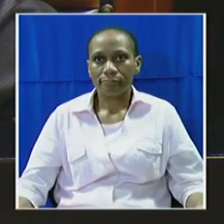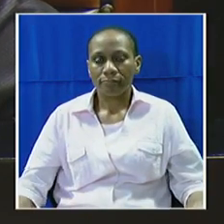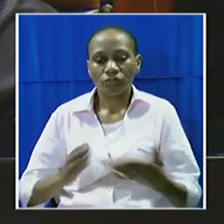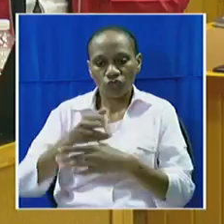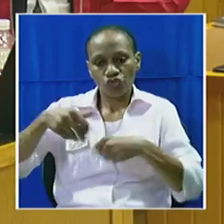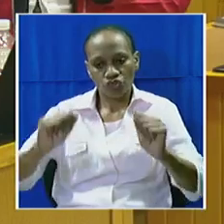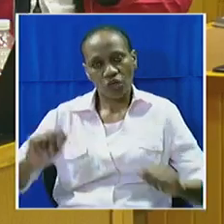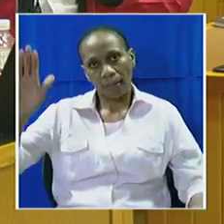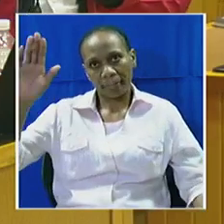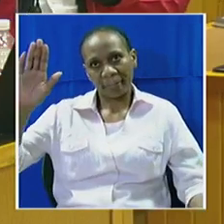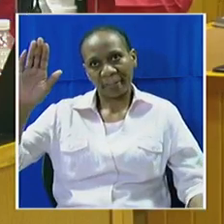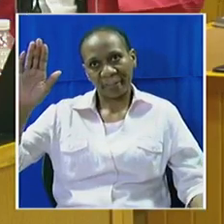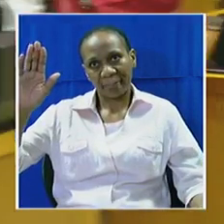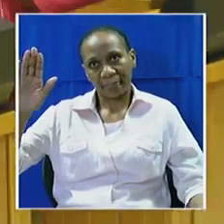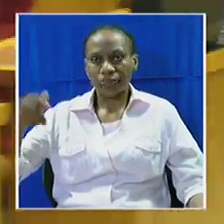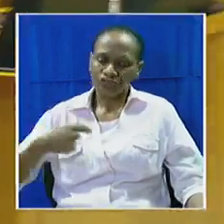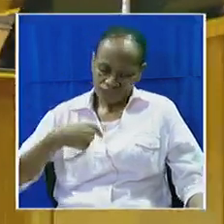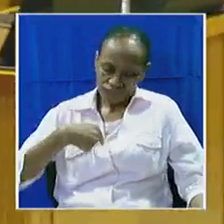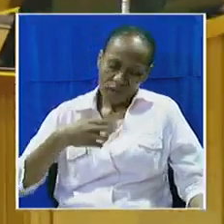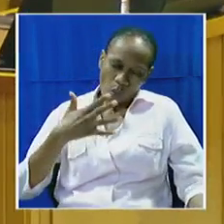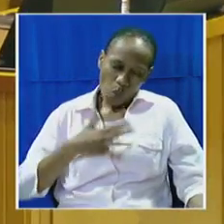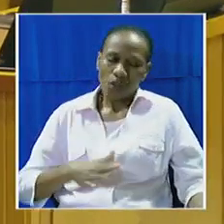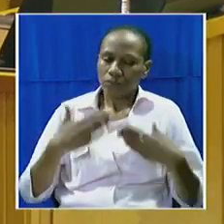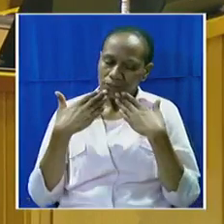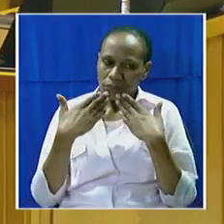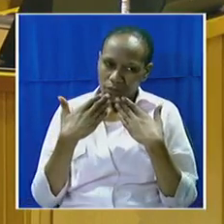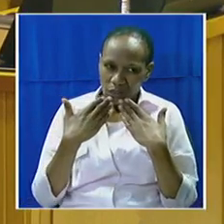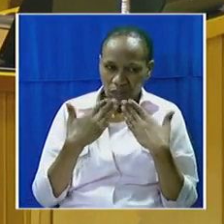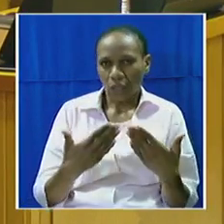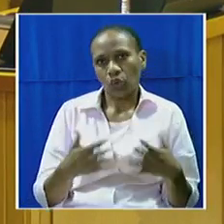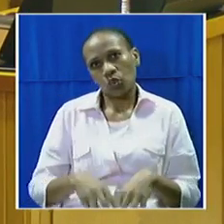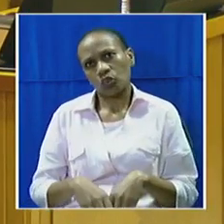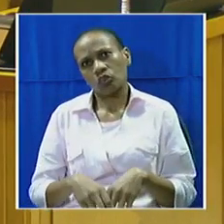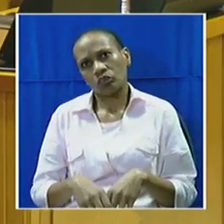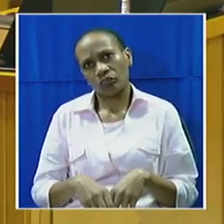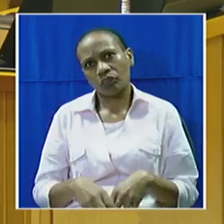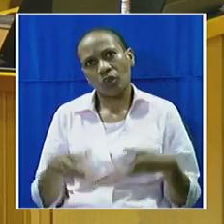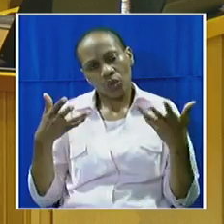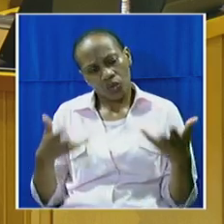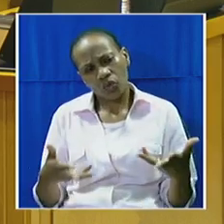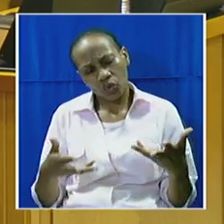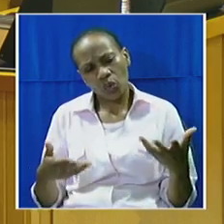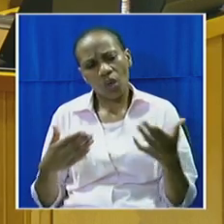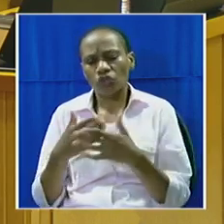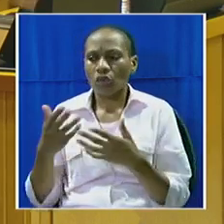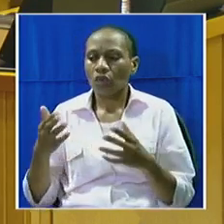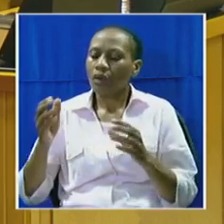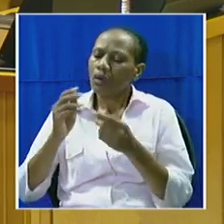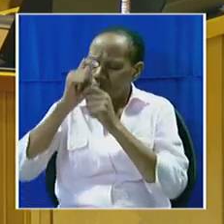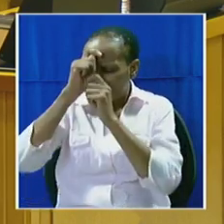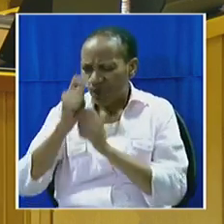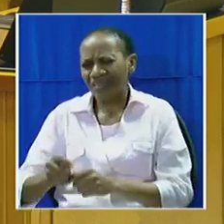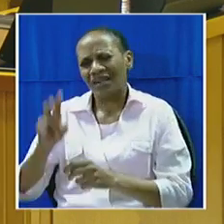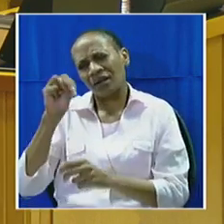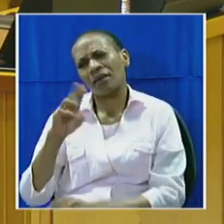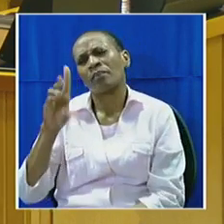I really want to thank you. I want to appreciate the orientation you are giving to Comrade Hope. He doesn't learn.